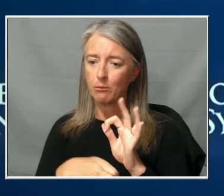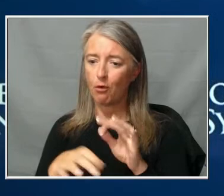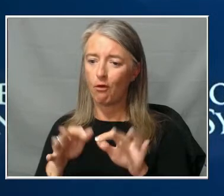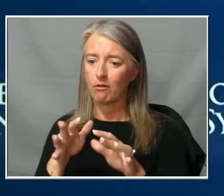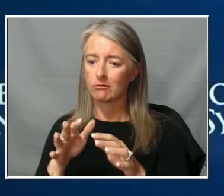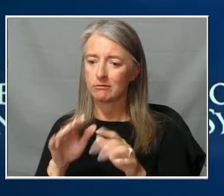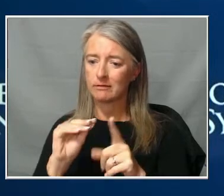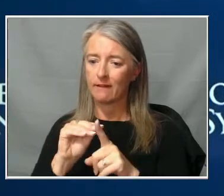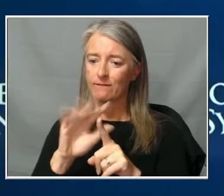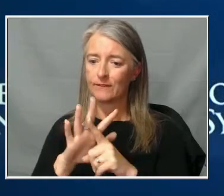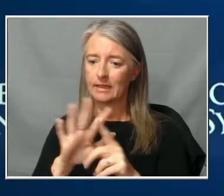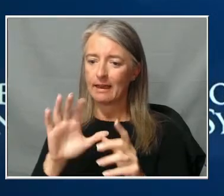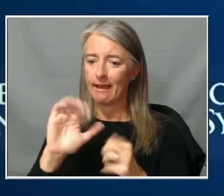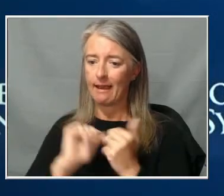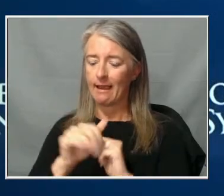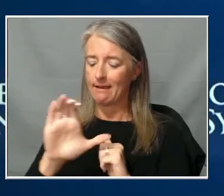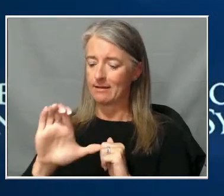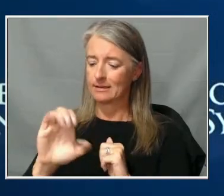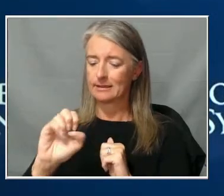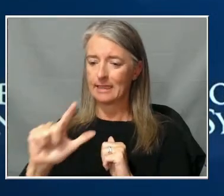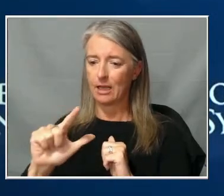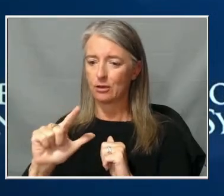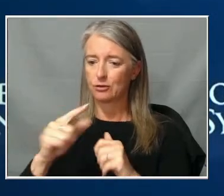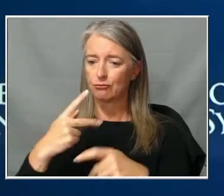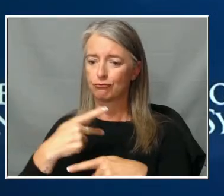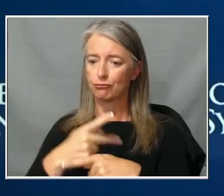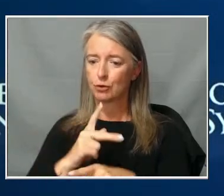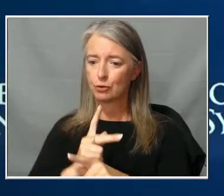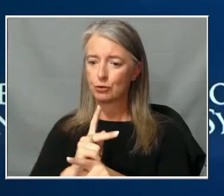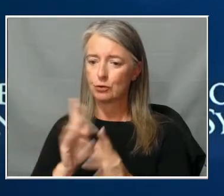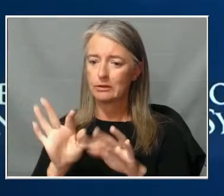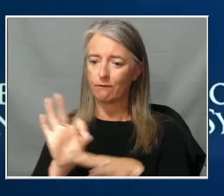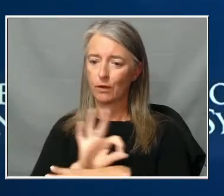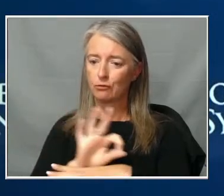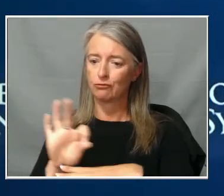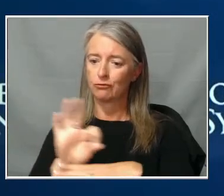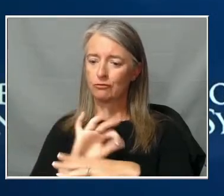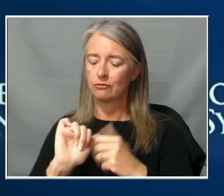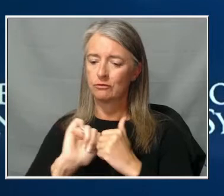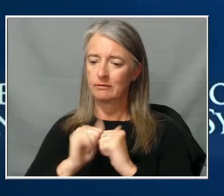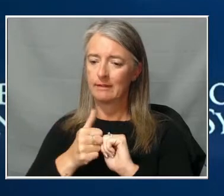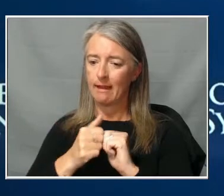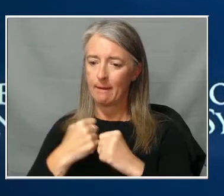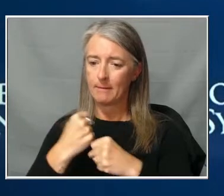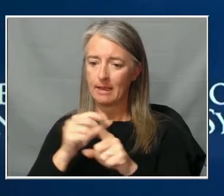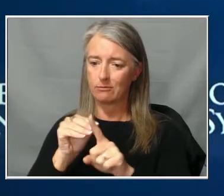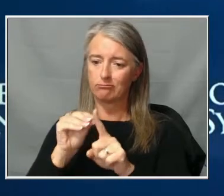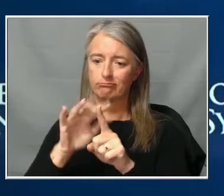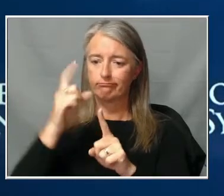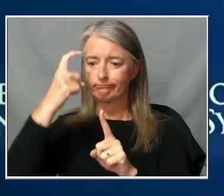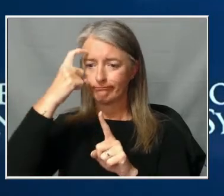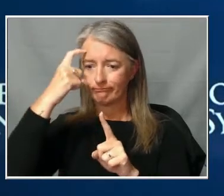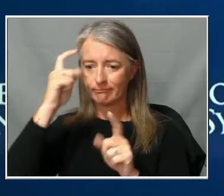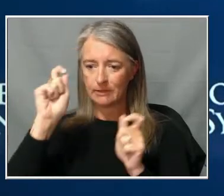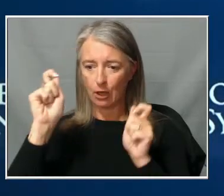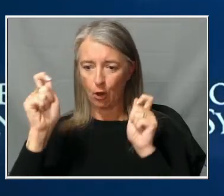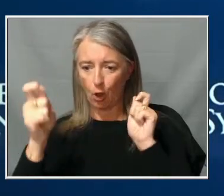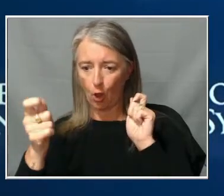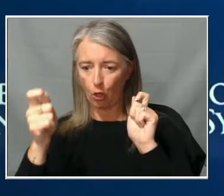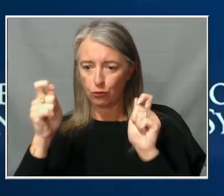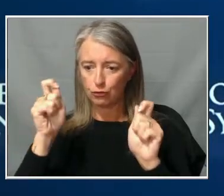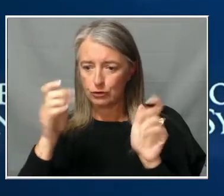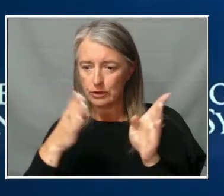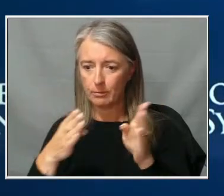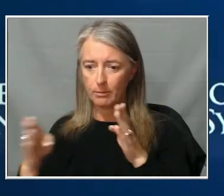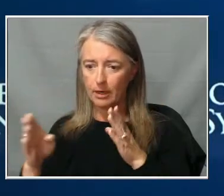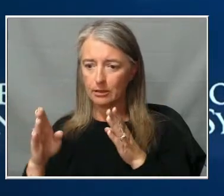reproduce and function. And just the way it can have major effects on the brain, it can alter the patterns of gene